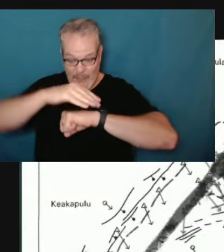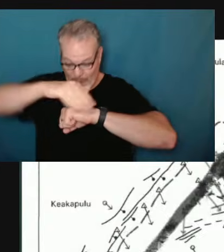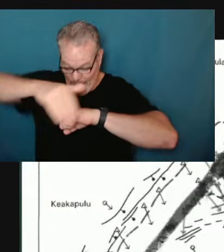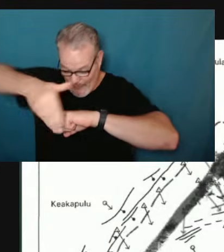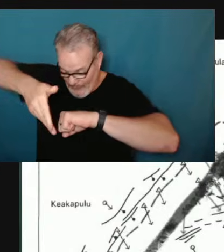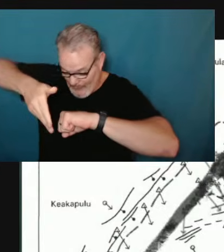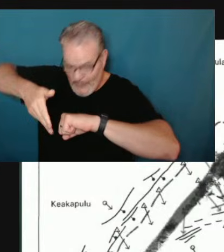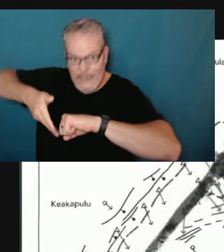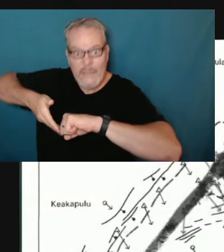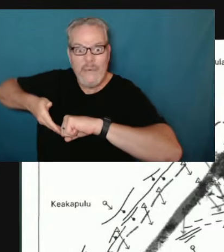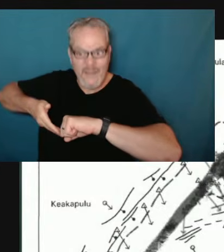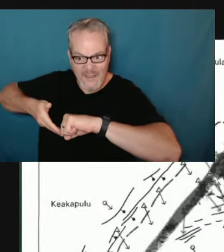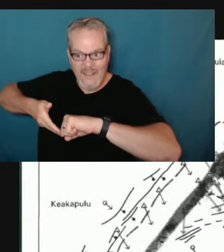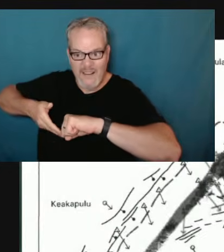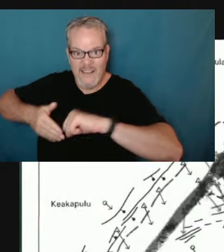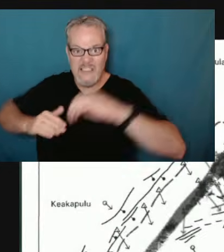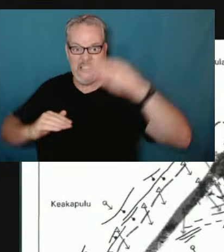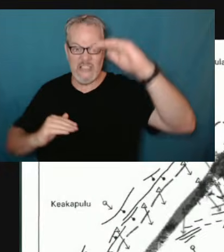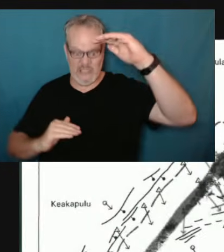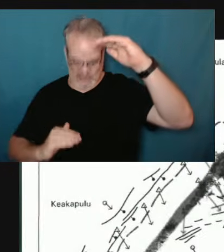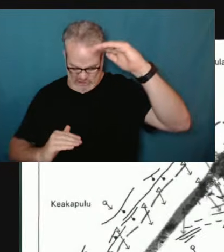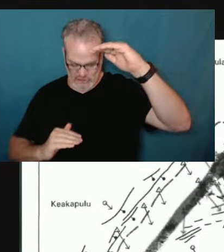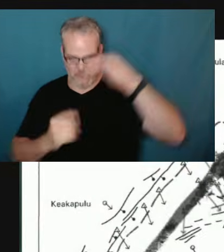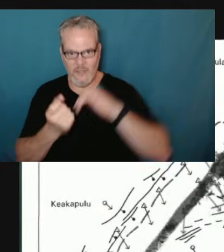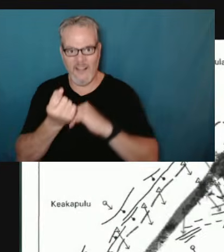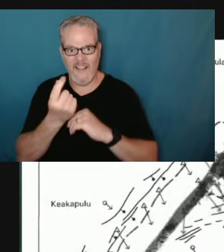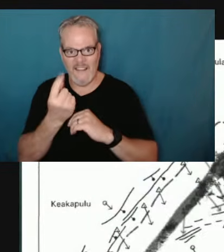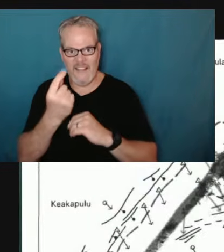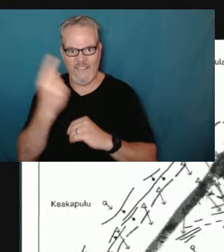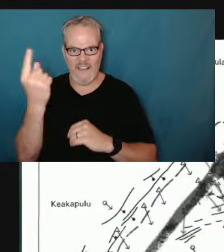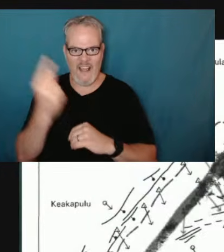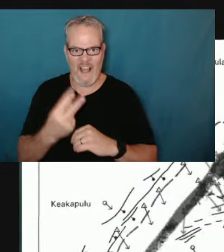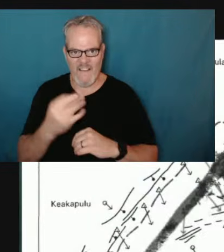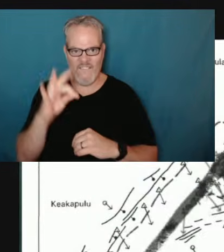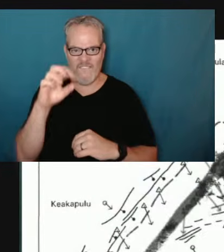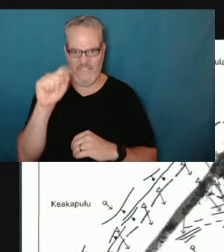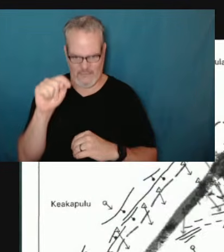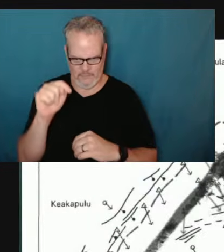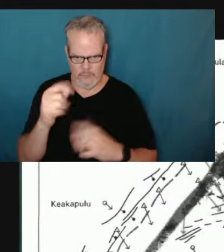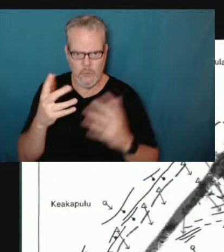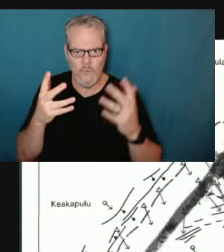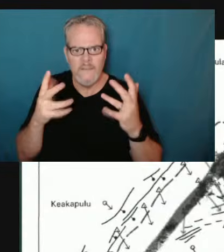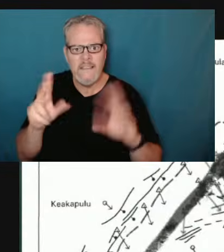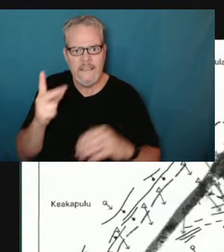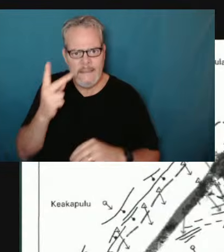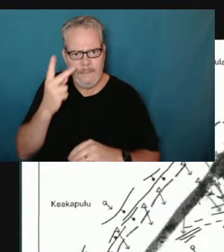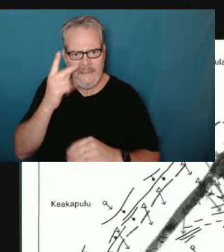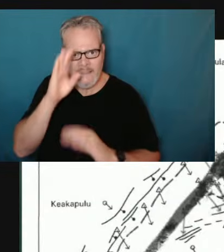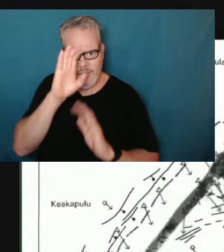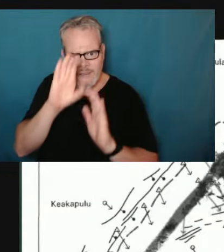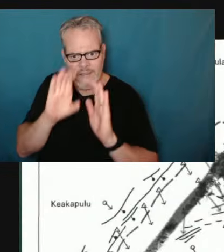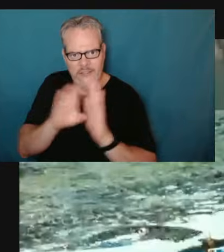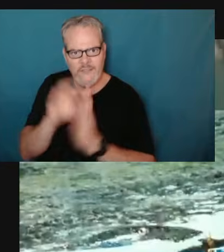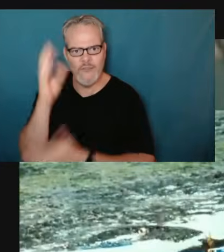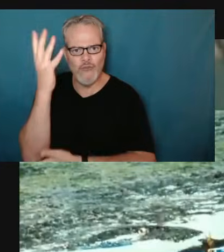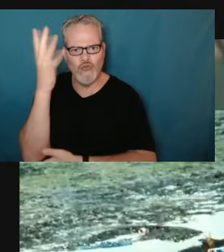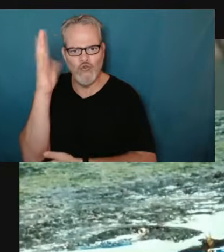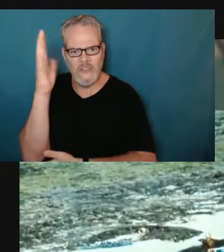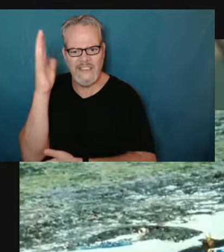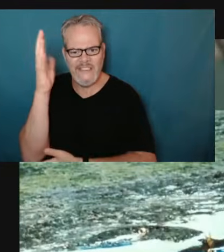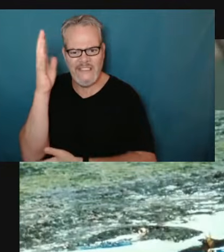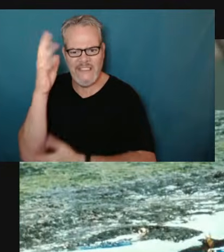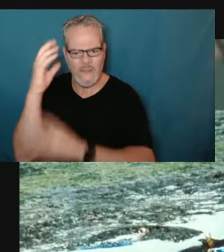feet. So that is just the down drop motion. And you've seen the pictures of the coconut trees